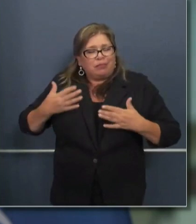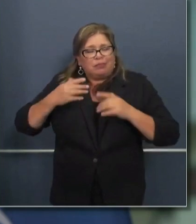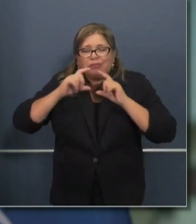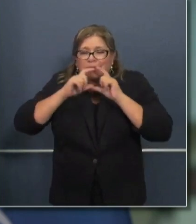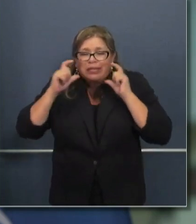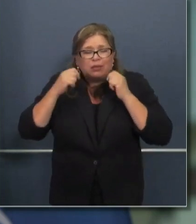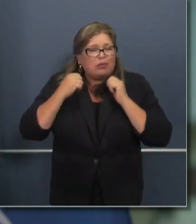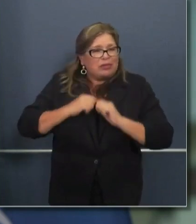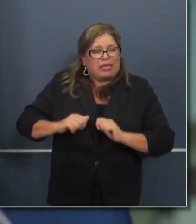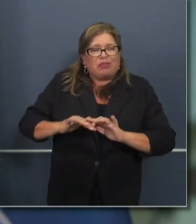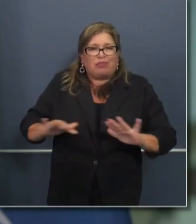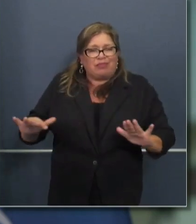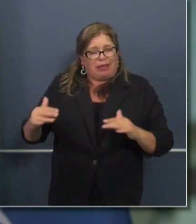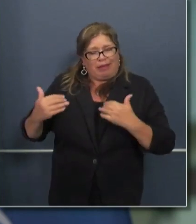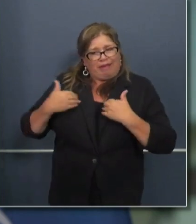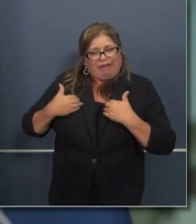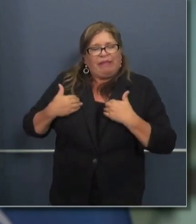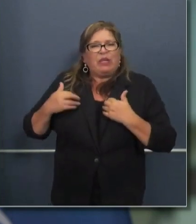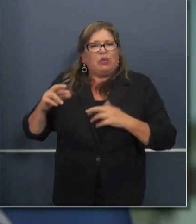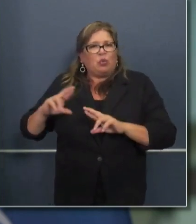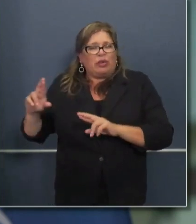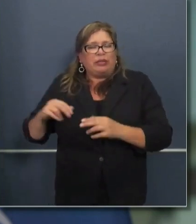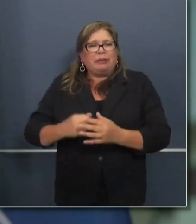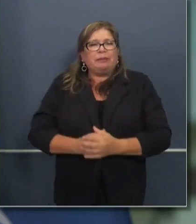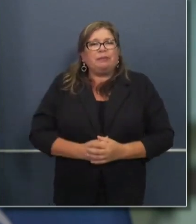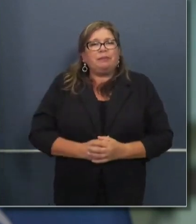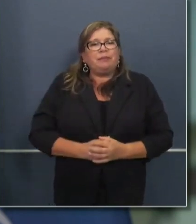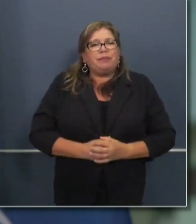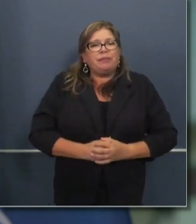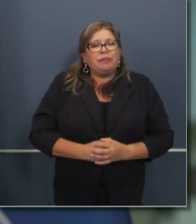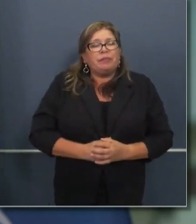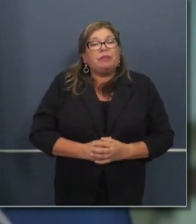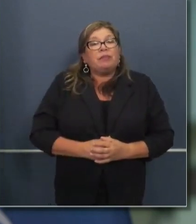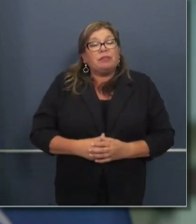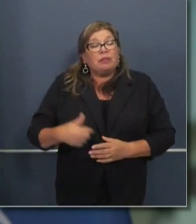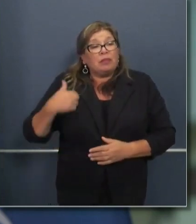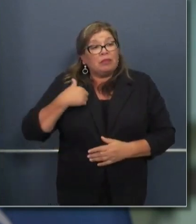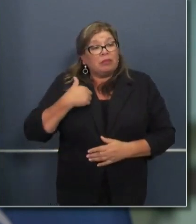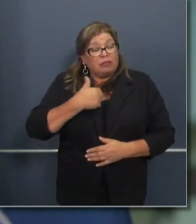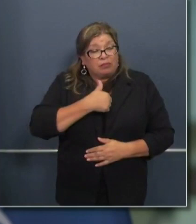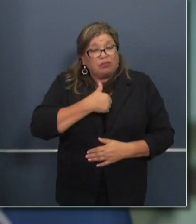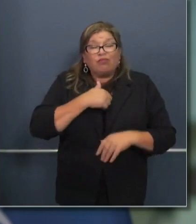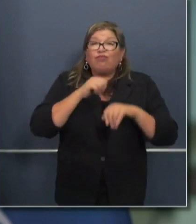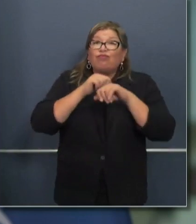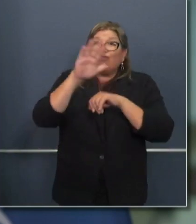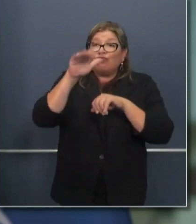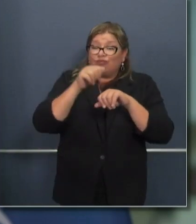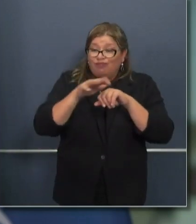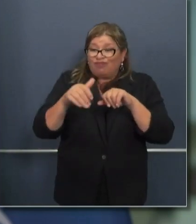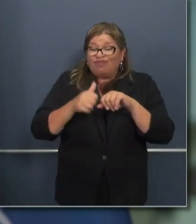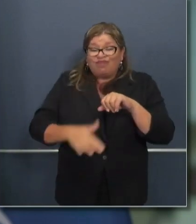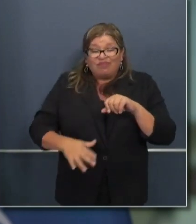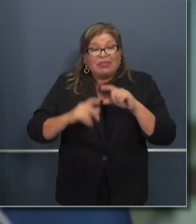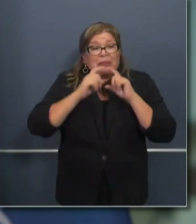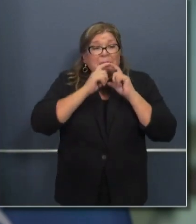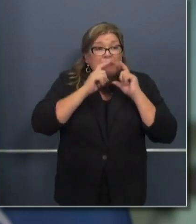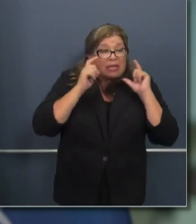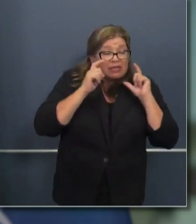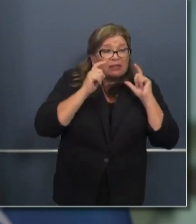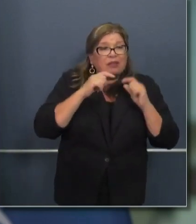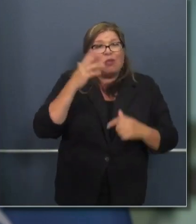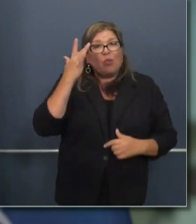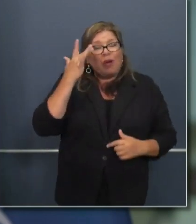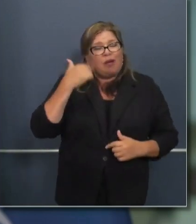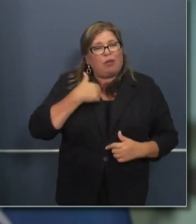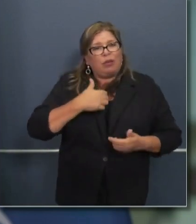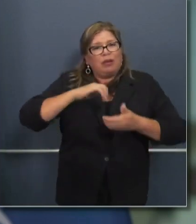And accordingly, and you saw on that slide on the 130 million that we've already distributed, we've also been able to help because of the partnership we formed with